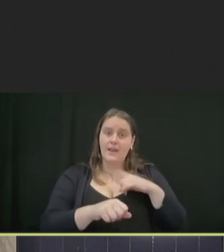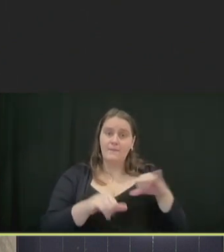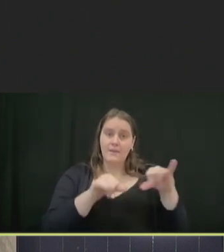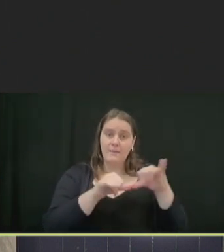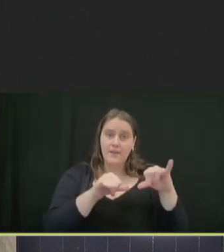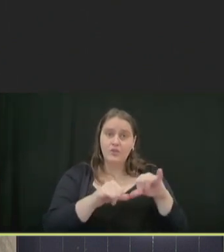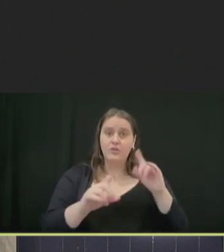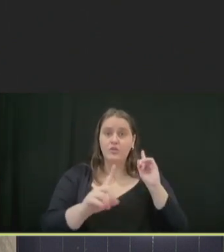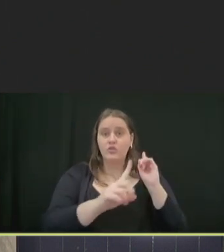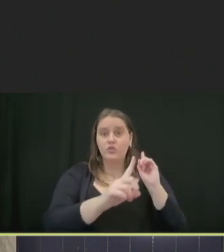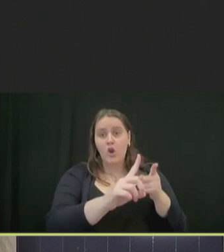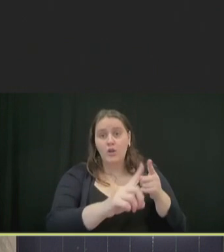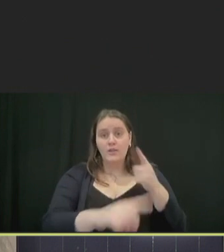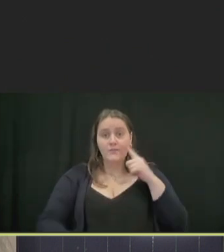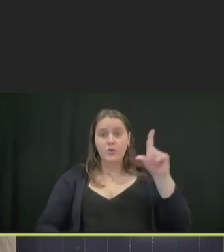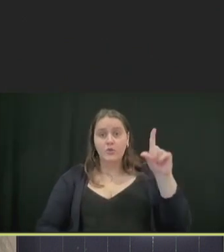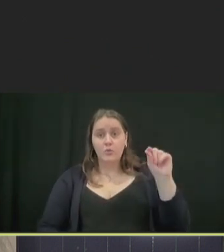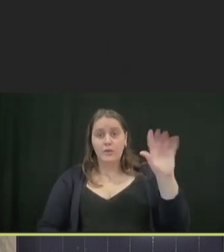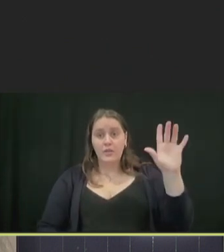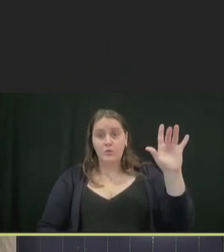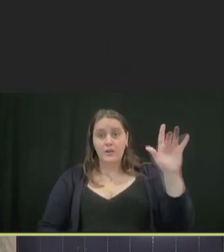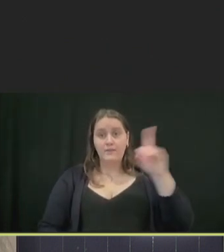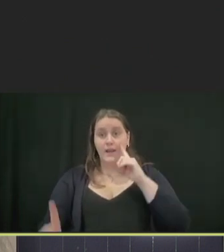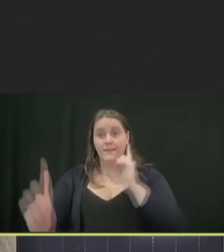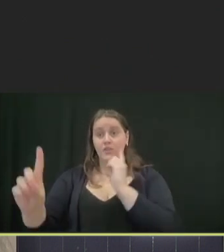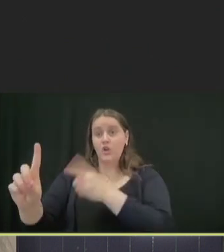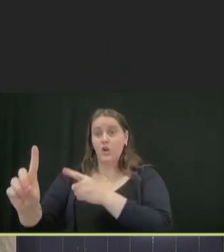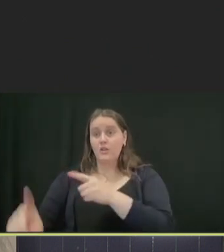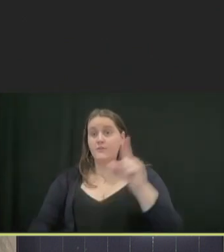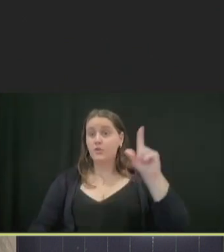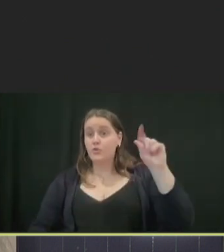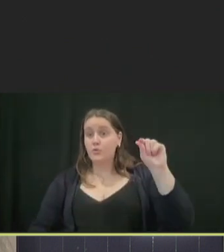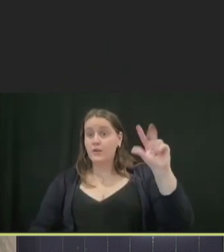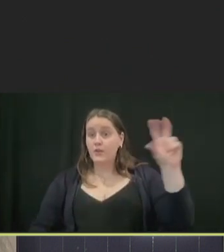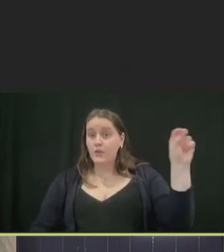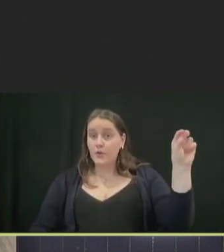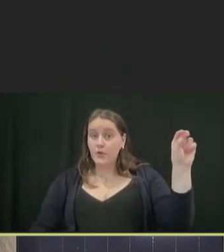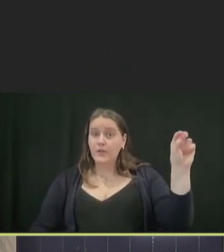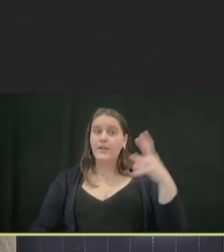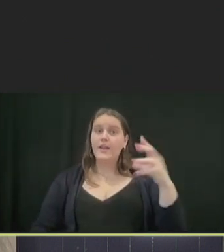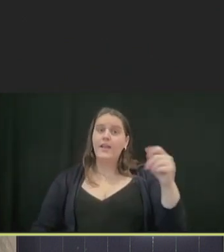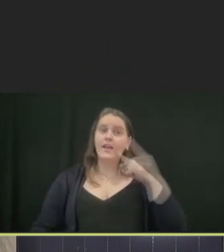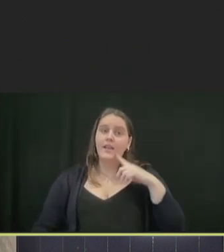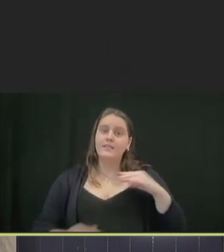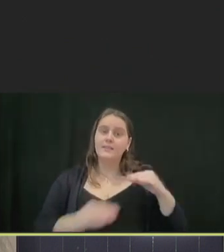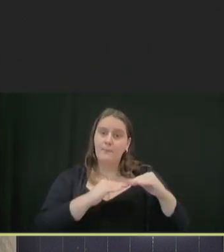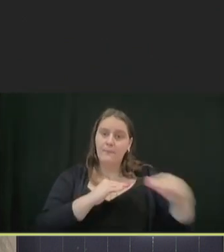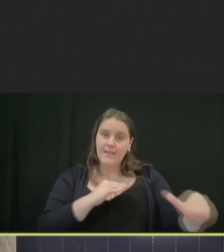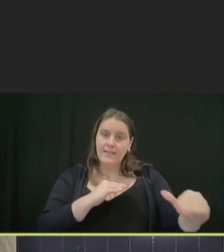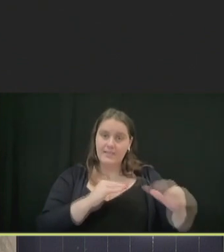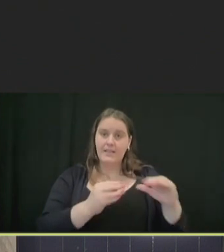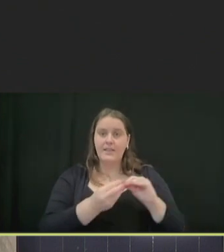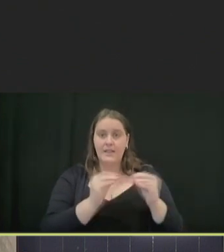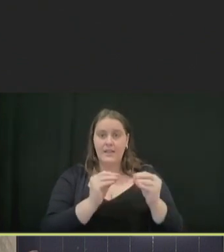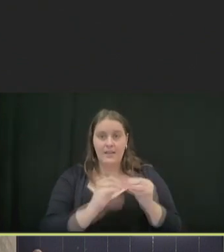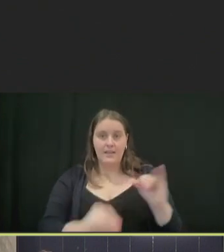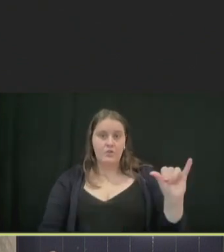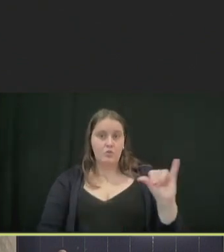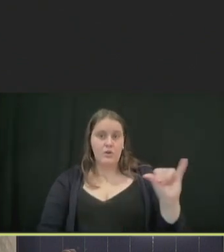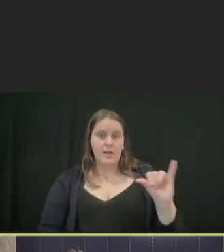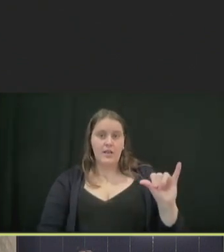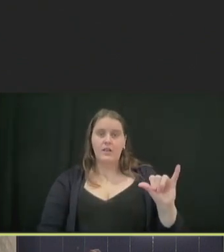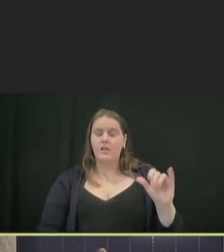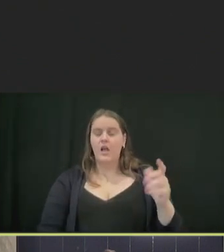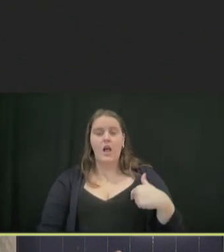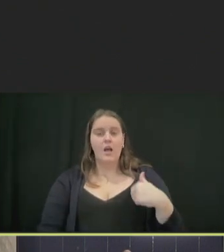2025 and 2030 and some baseline data as well. And I'm just going to let you guys read these. I'm not going to read